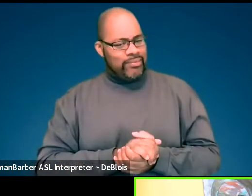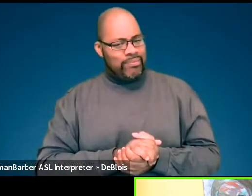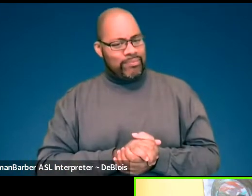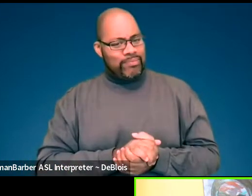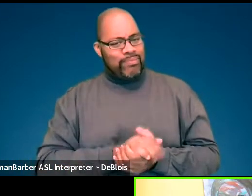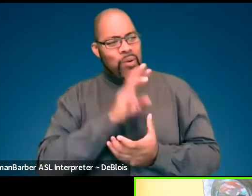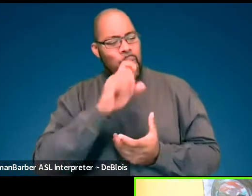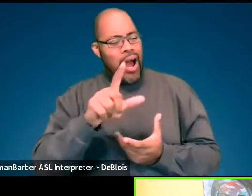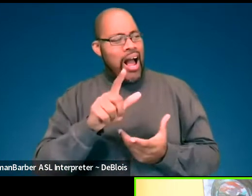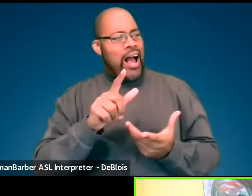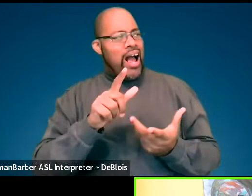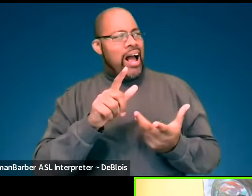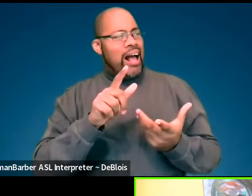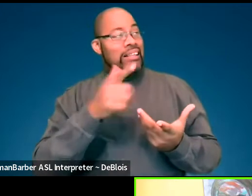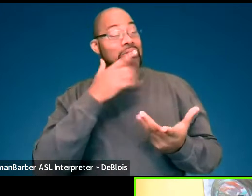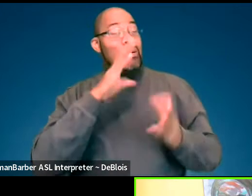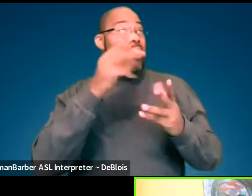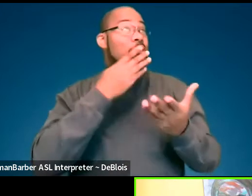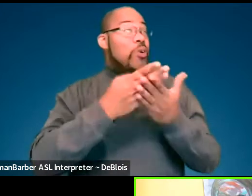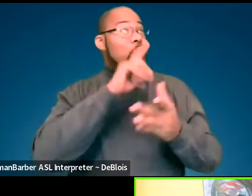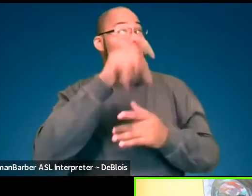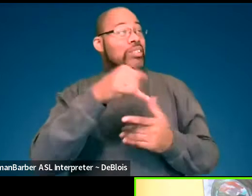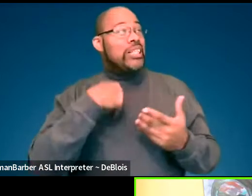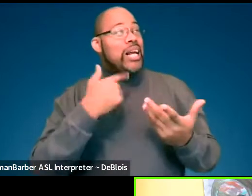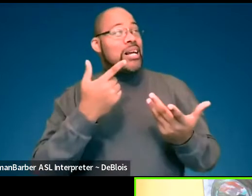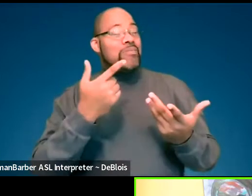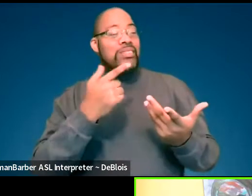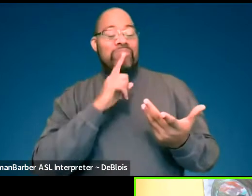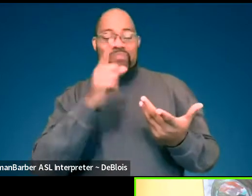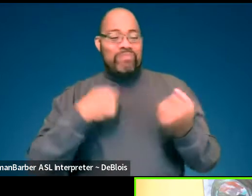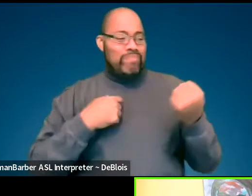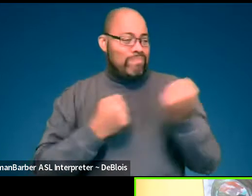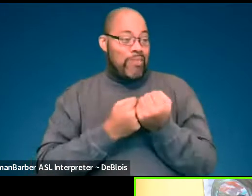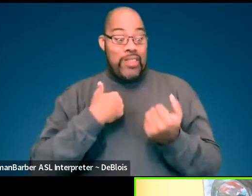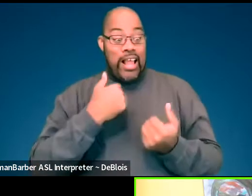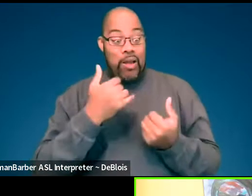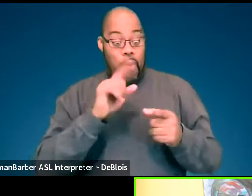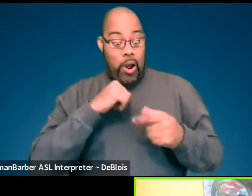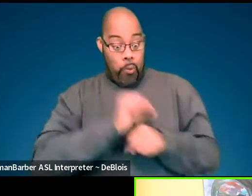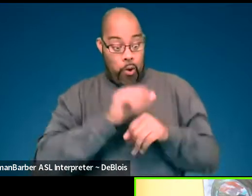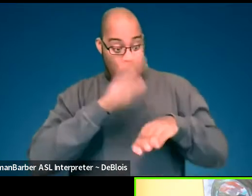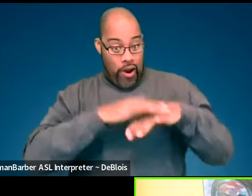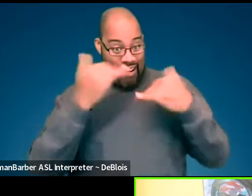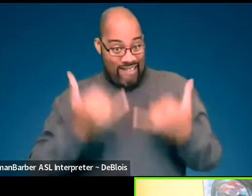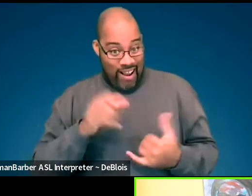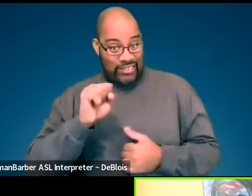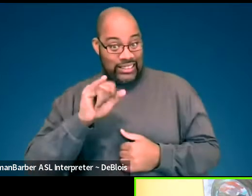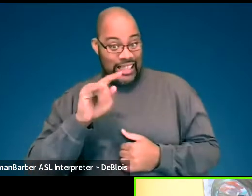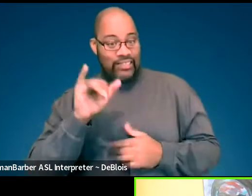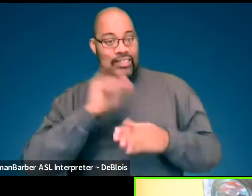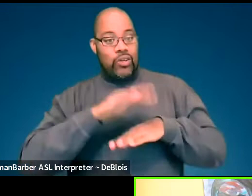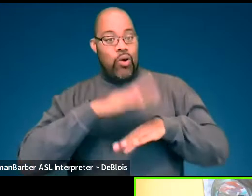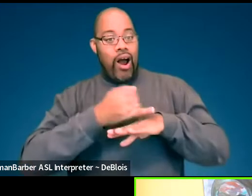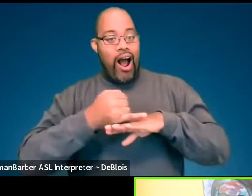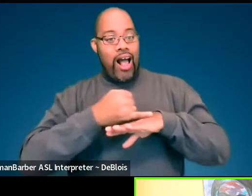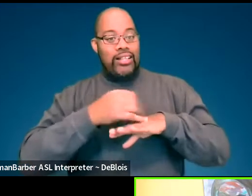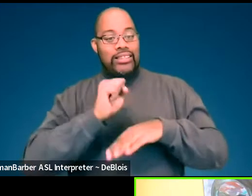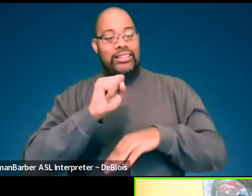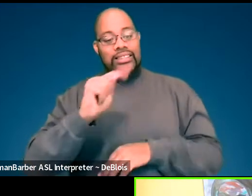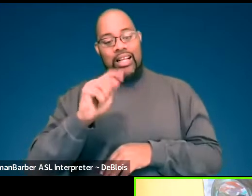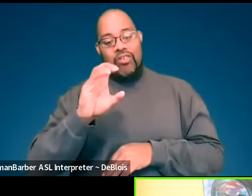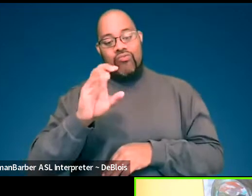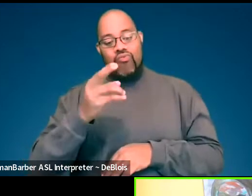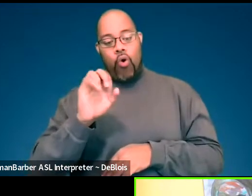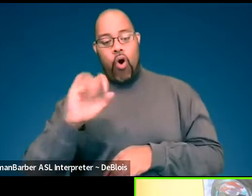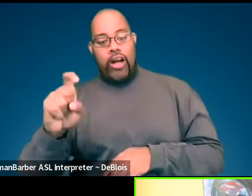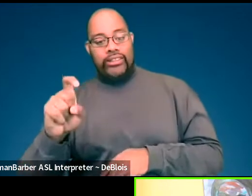wow, what a great question. I'm shameless plug. So the site that I currently work on is on the island of St. Croix in the